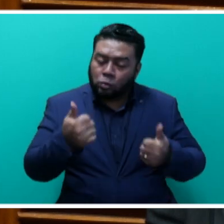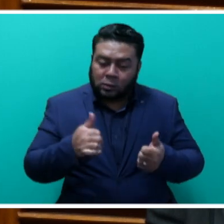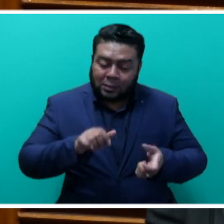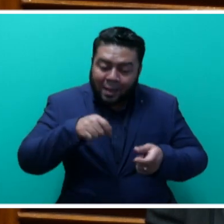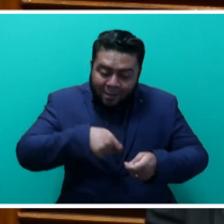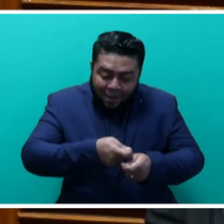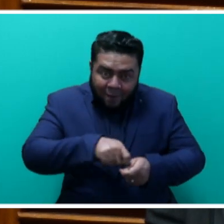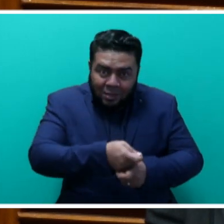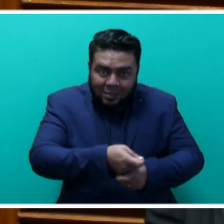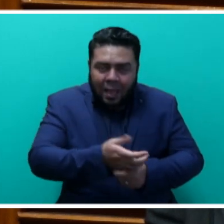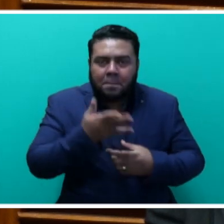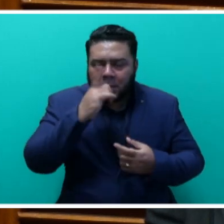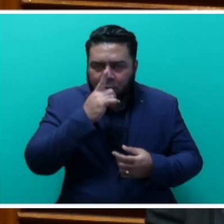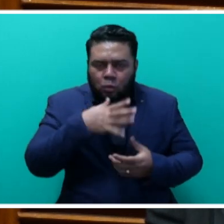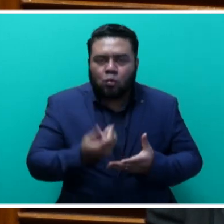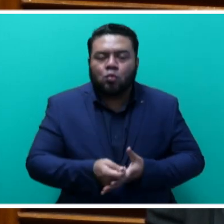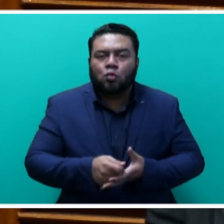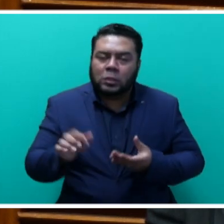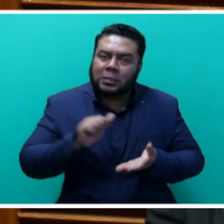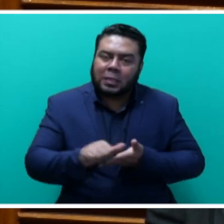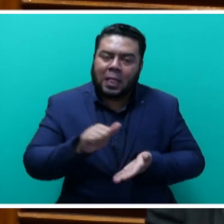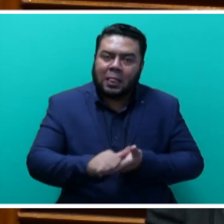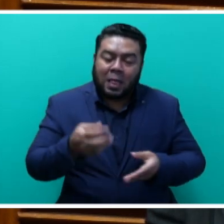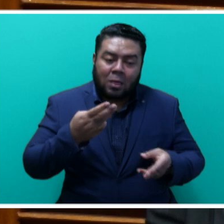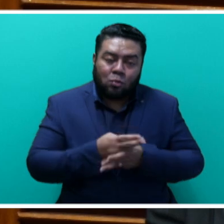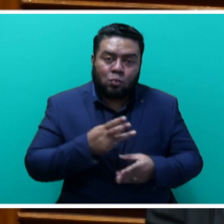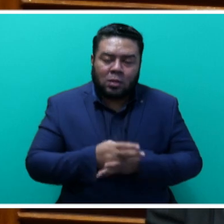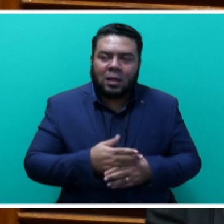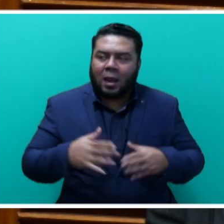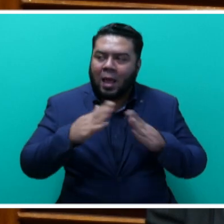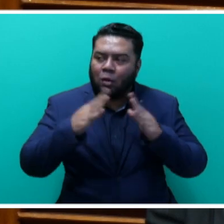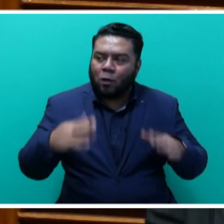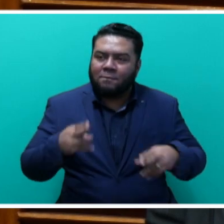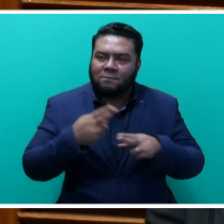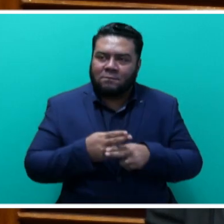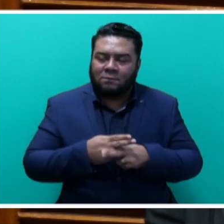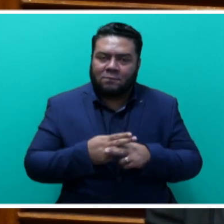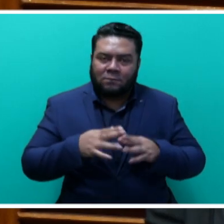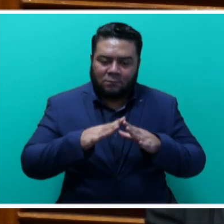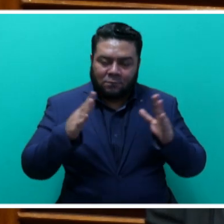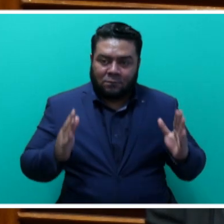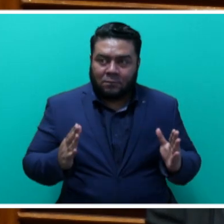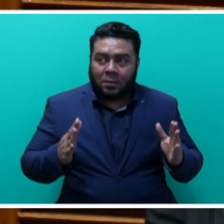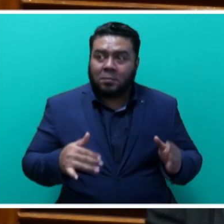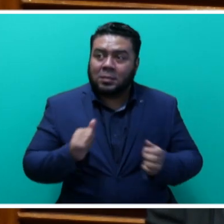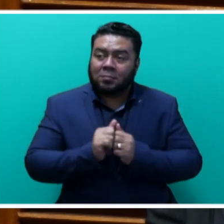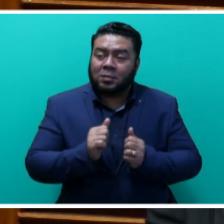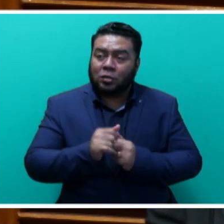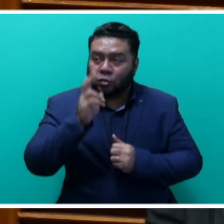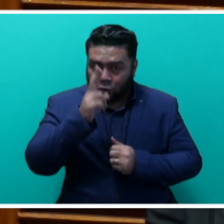and those operating in processing timber to make household furniture. Mr. Speaker, sir, I'm pleased